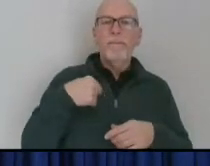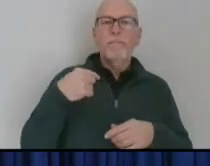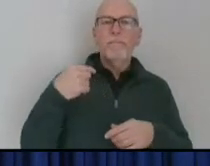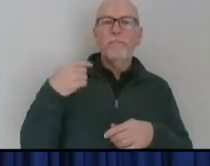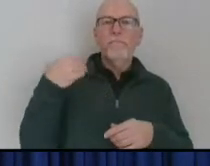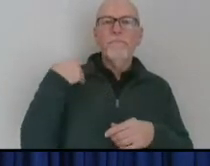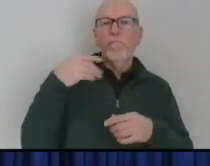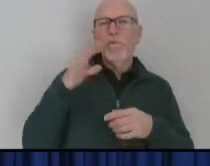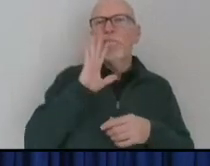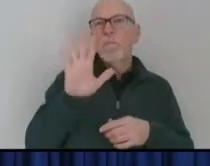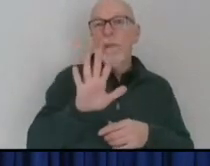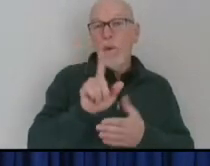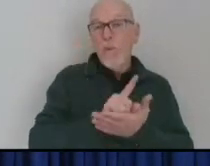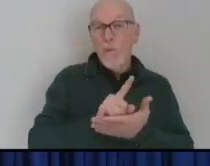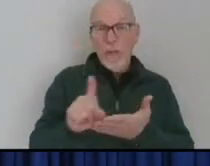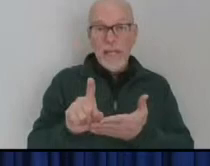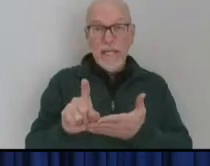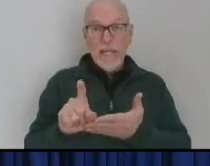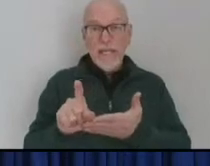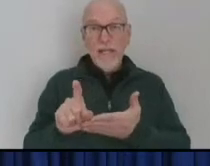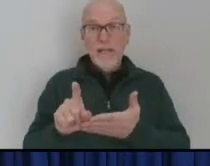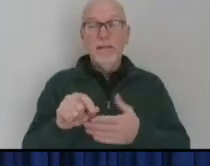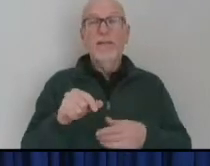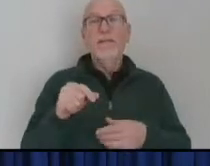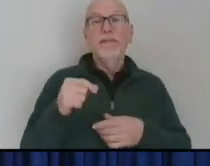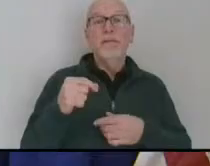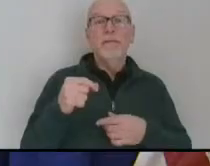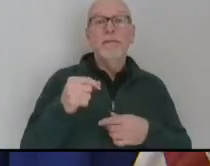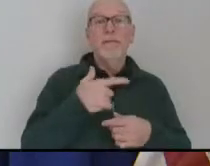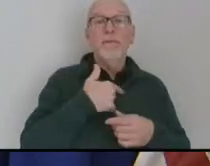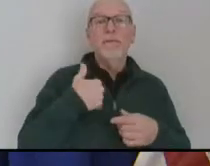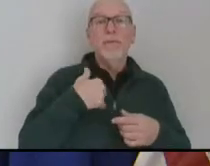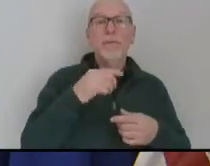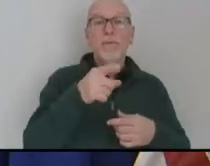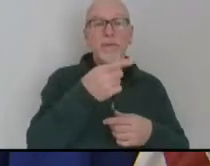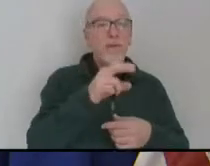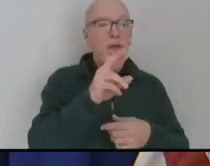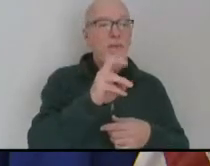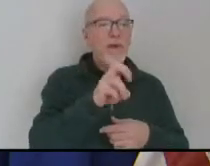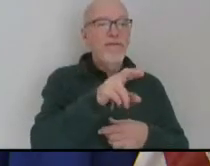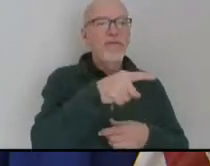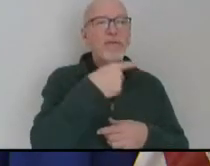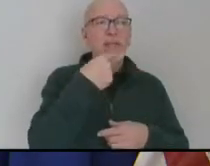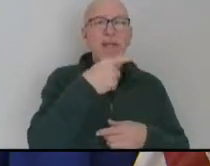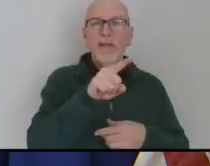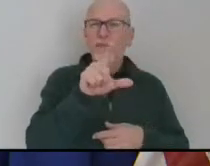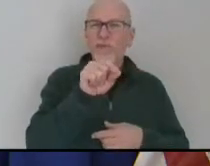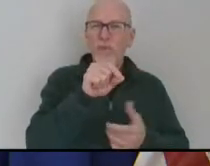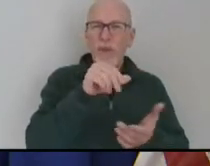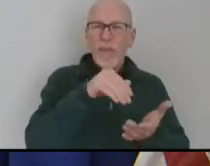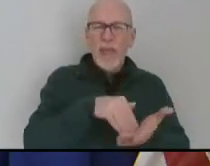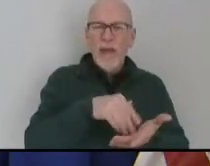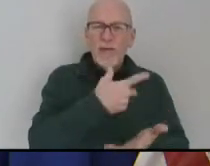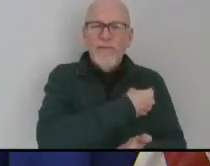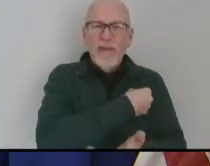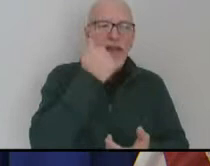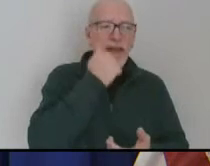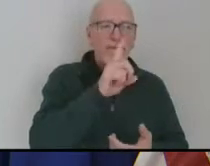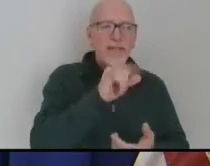period of about a week, from doing, Dr. Weaver, you told me 20,000 vaccinations a day to